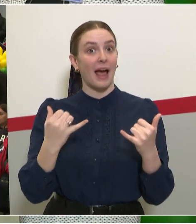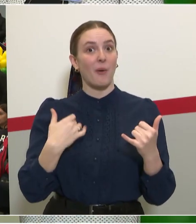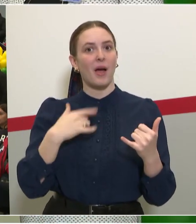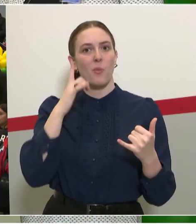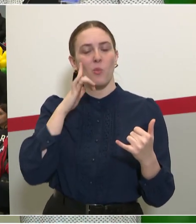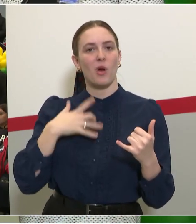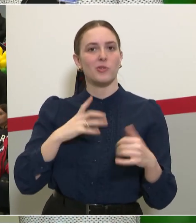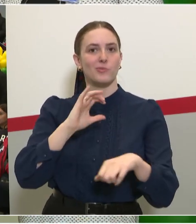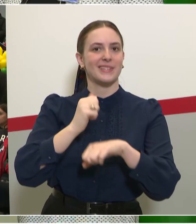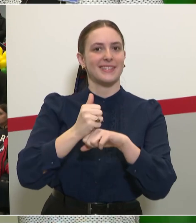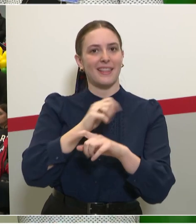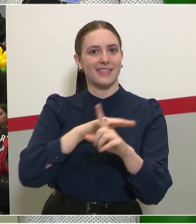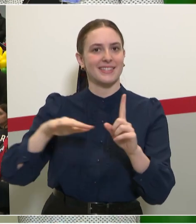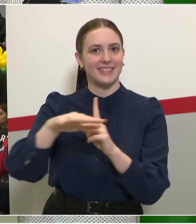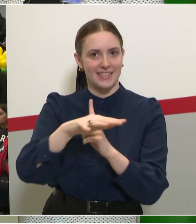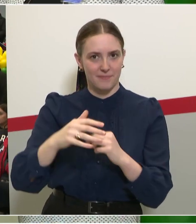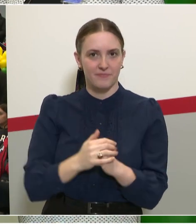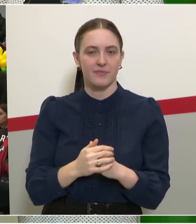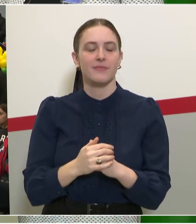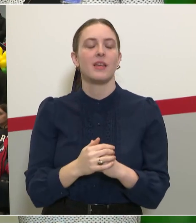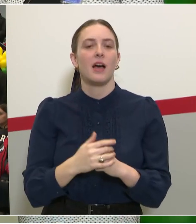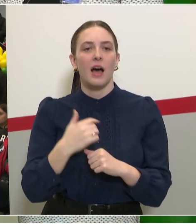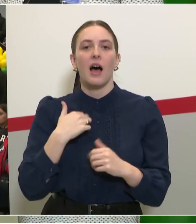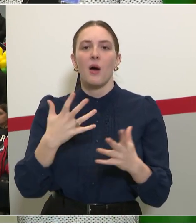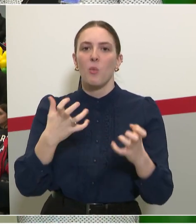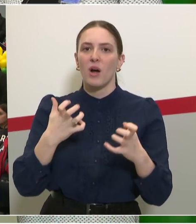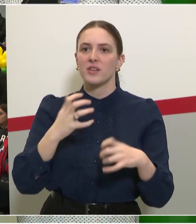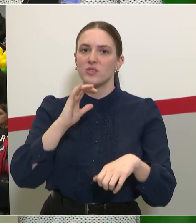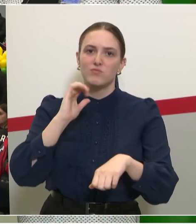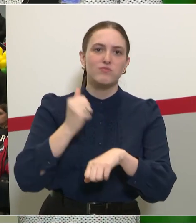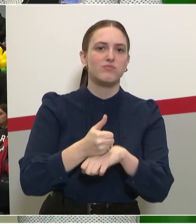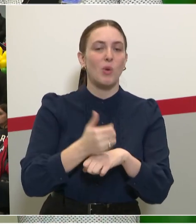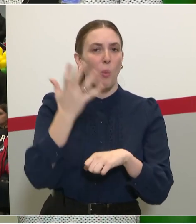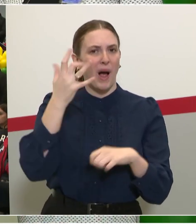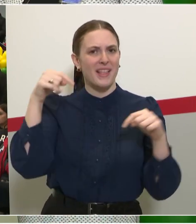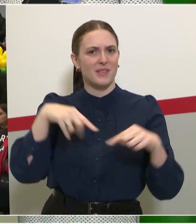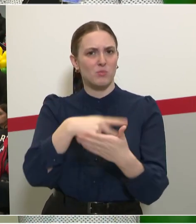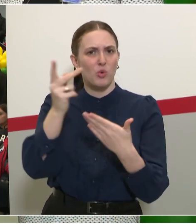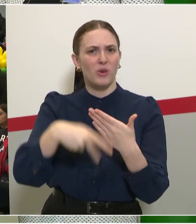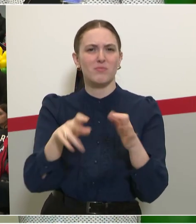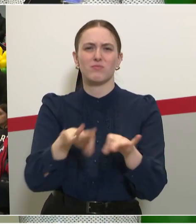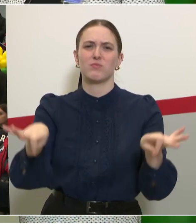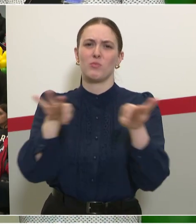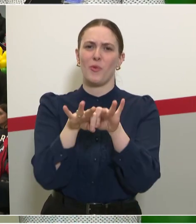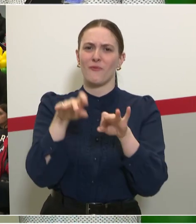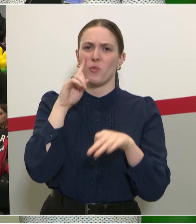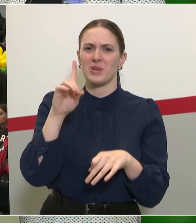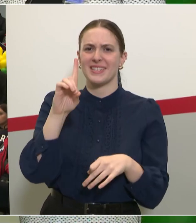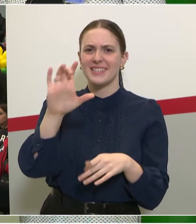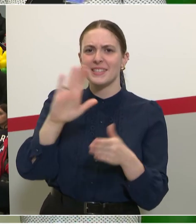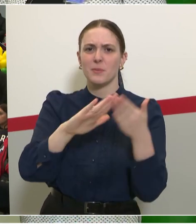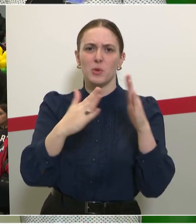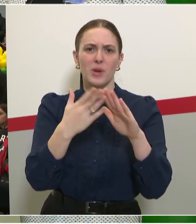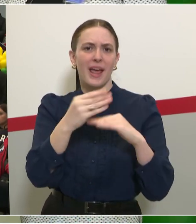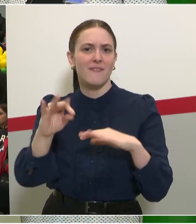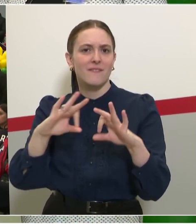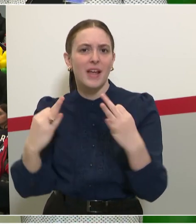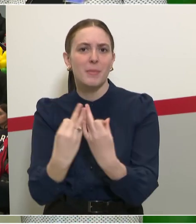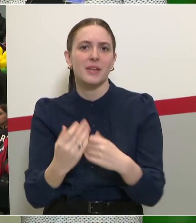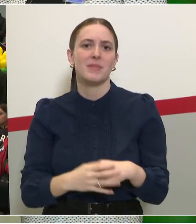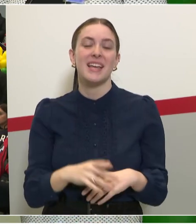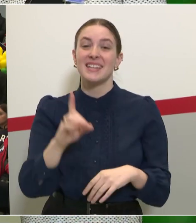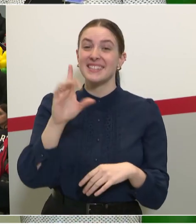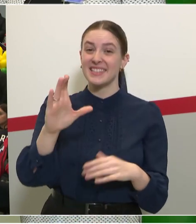really establish what makes programs like this so important to DC as a community and a family. It's more important than just government